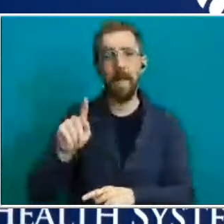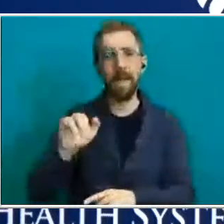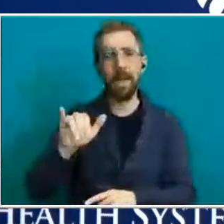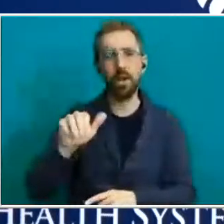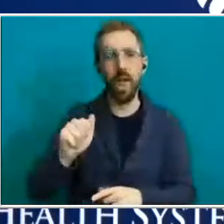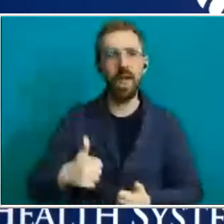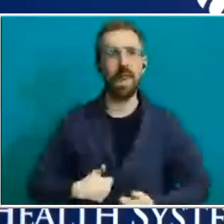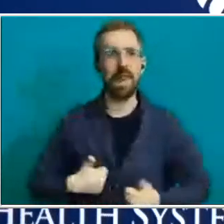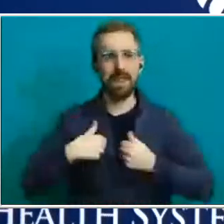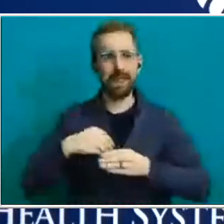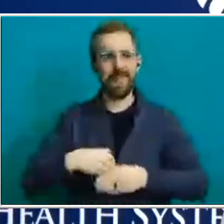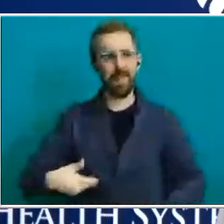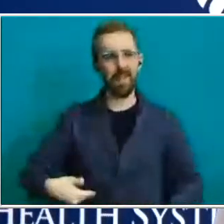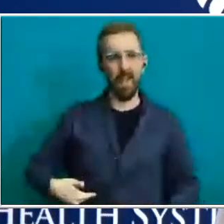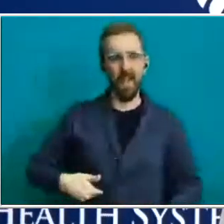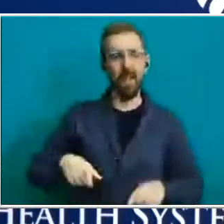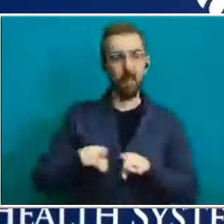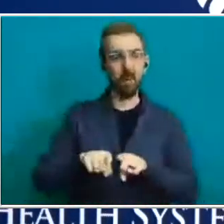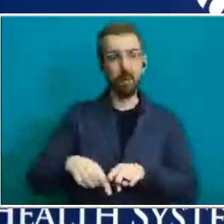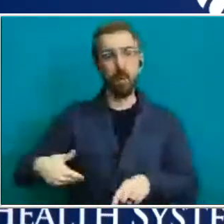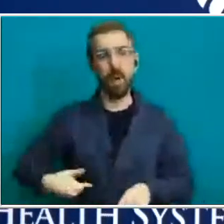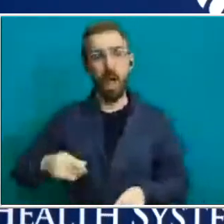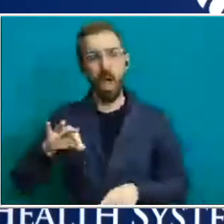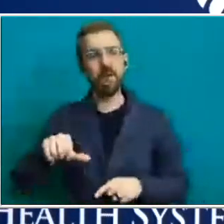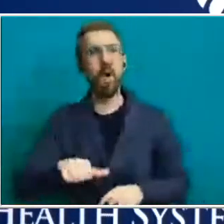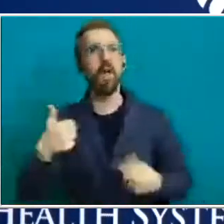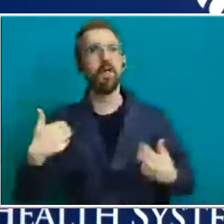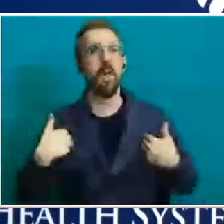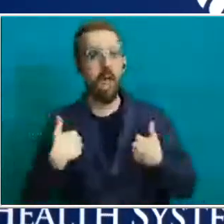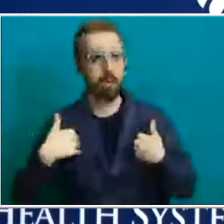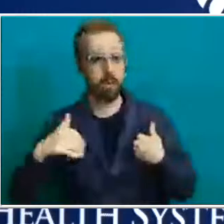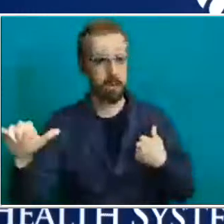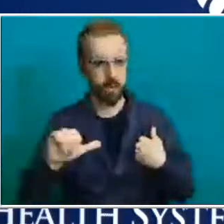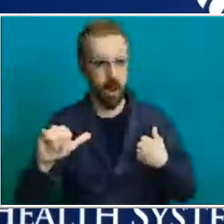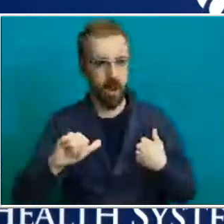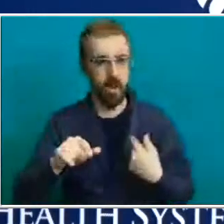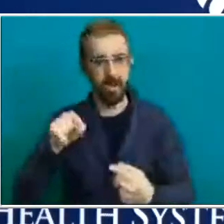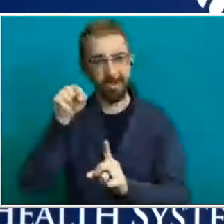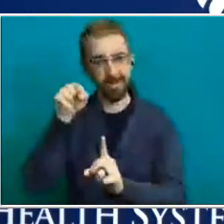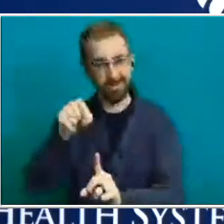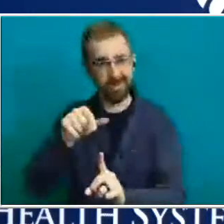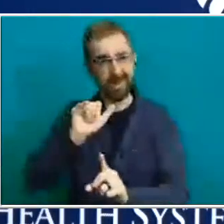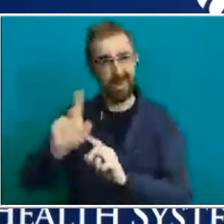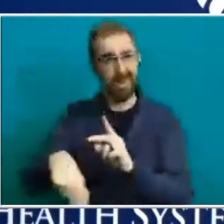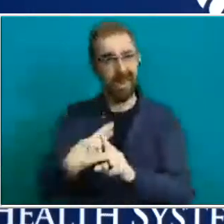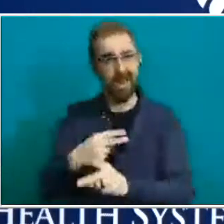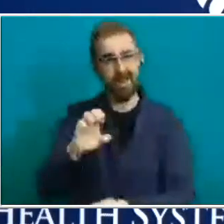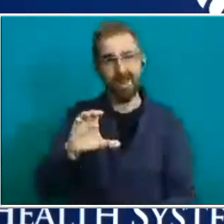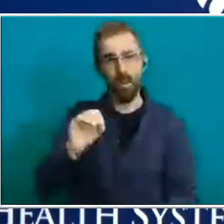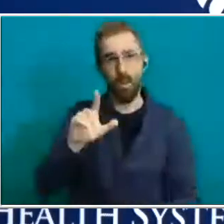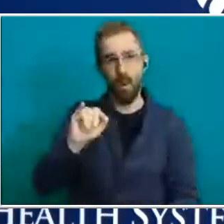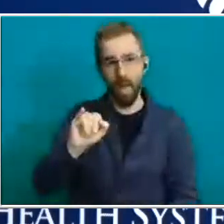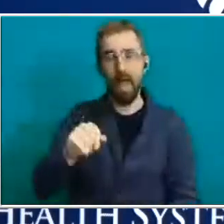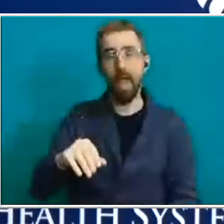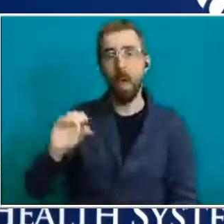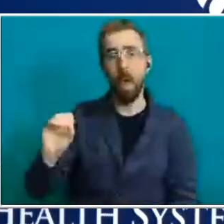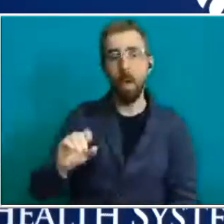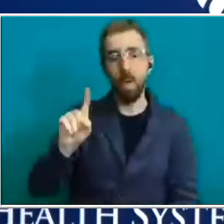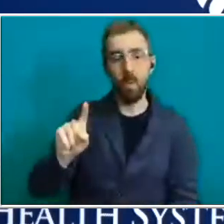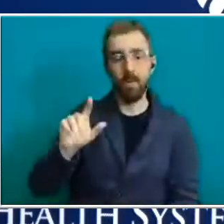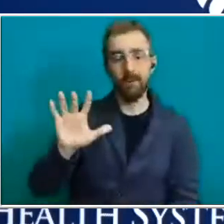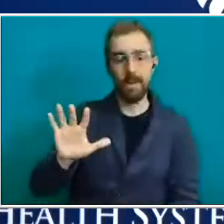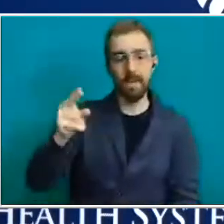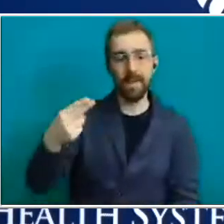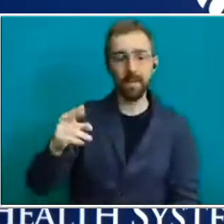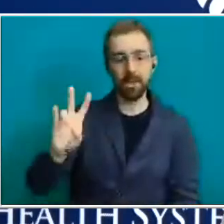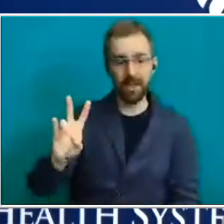also lives in guts of other animals as well. Particularly this E. coli 0157H7, which is just a